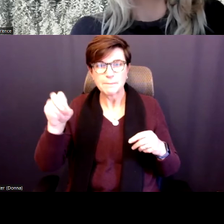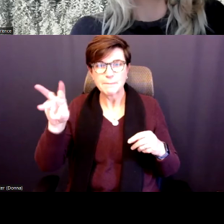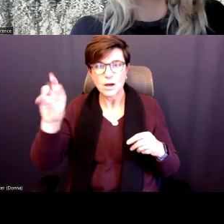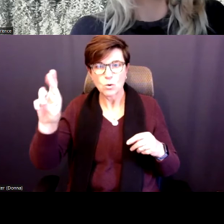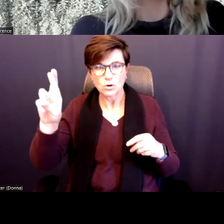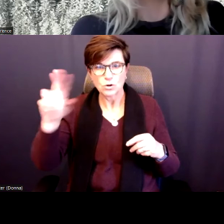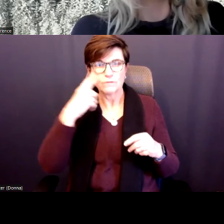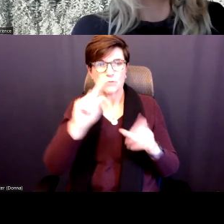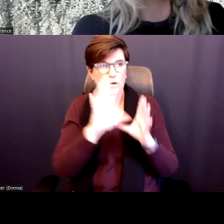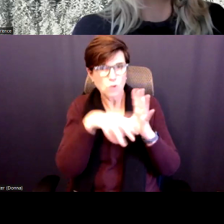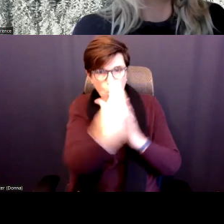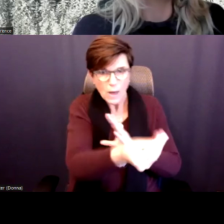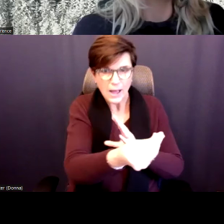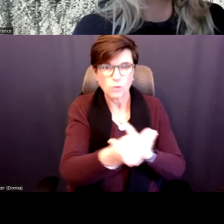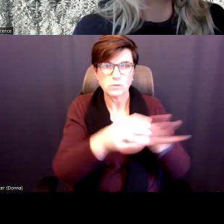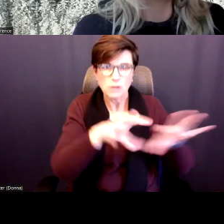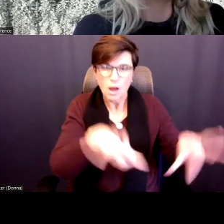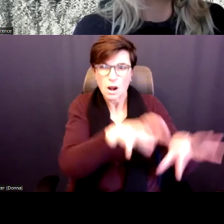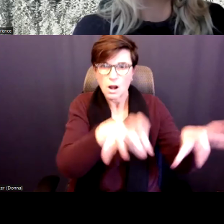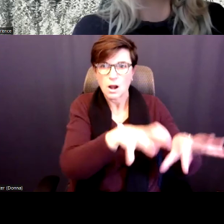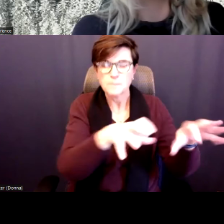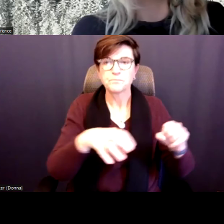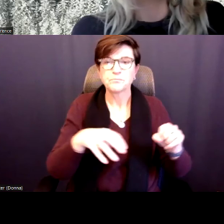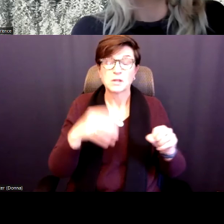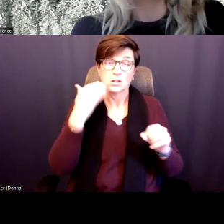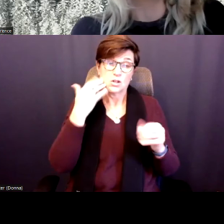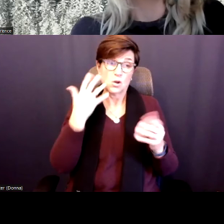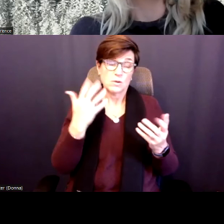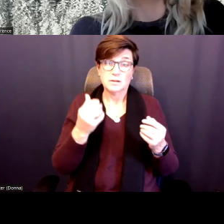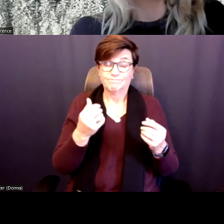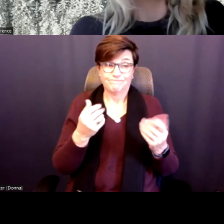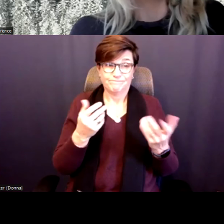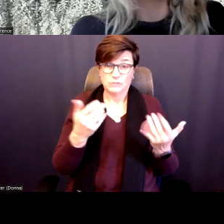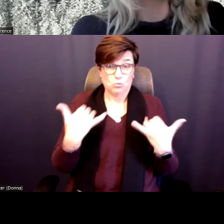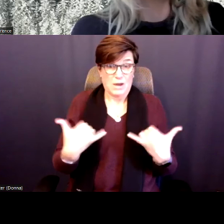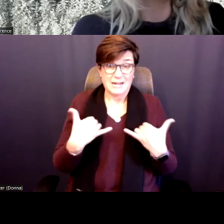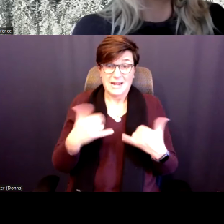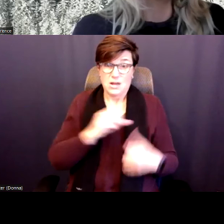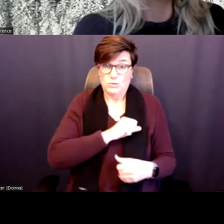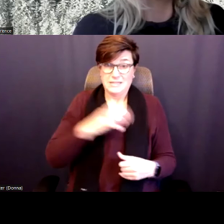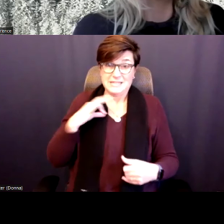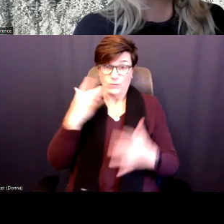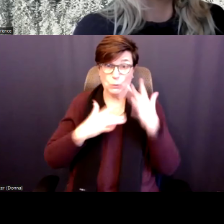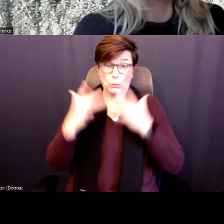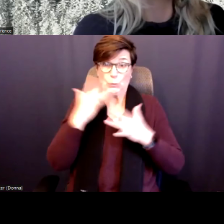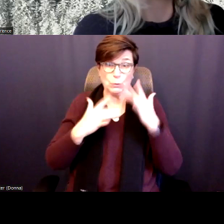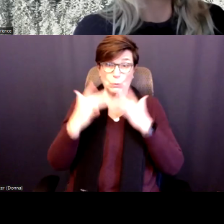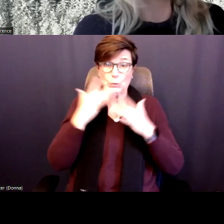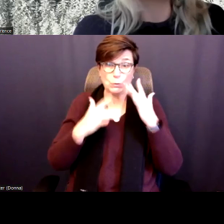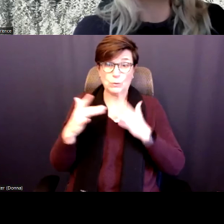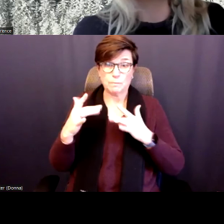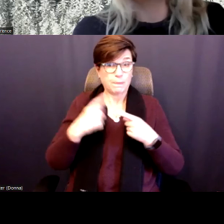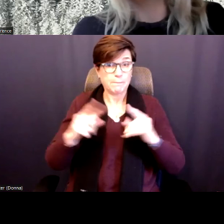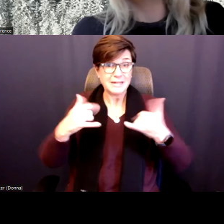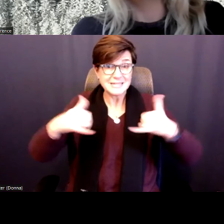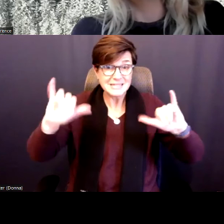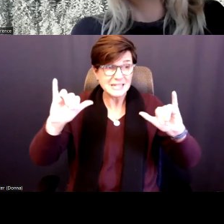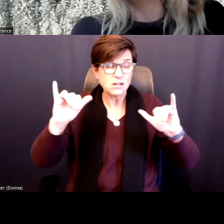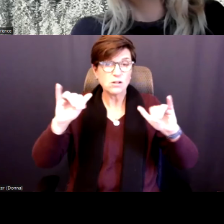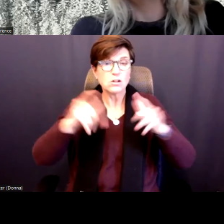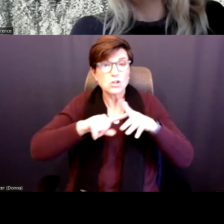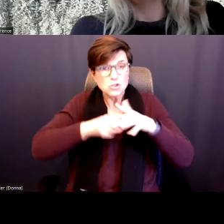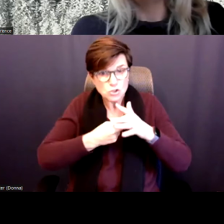centers and individual places being short-staffed at this moment, and we're still opening up, I think